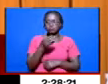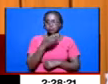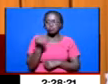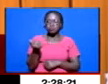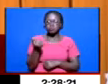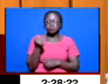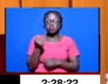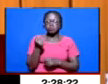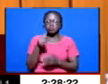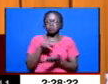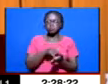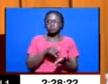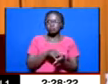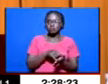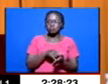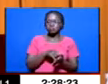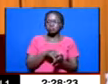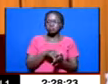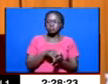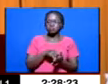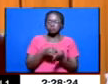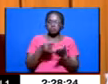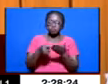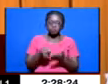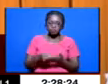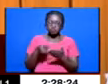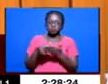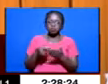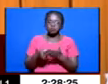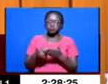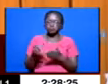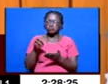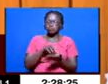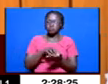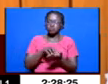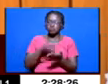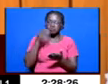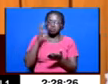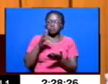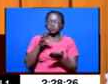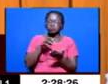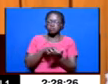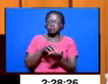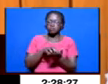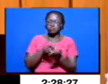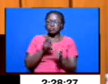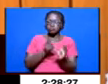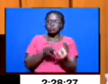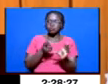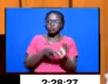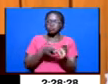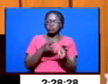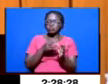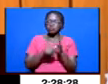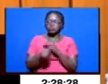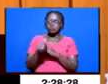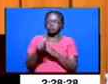contextualized in discussing the place of public participation under issue number